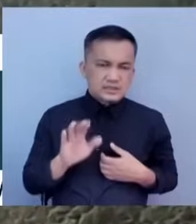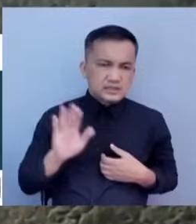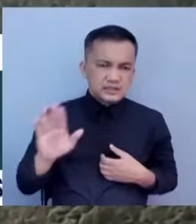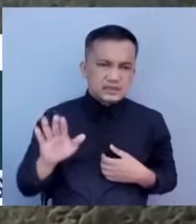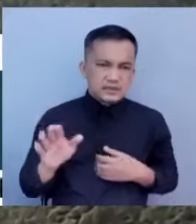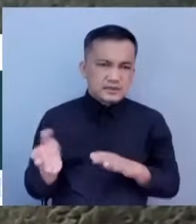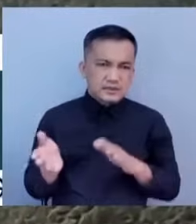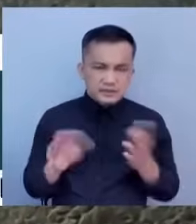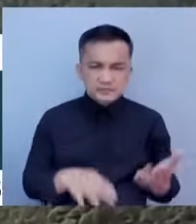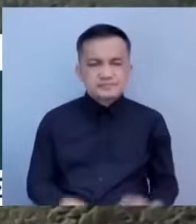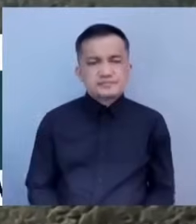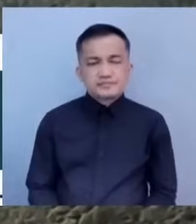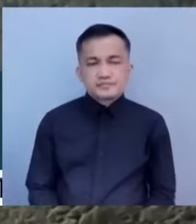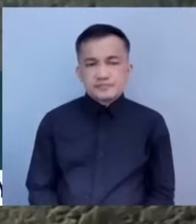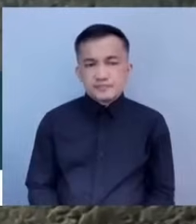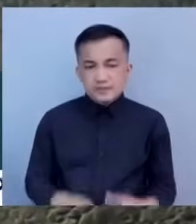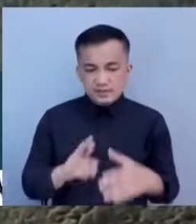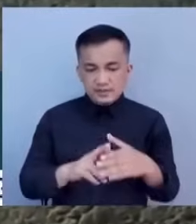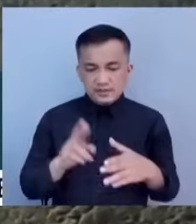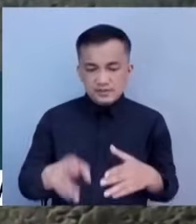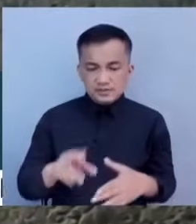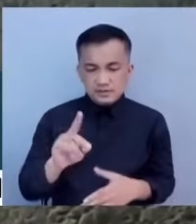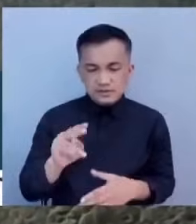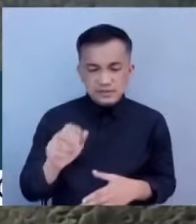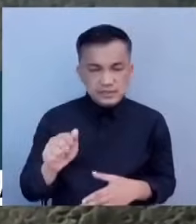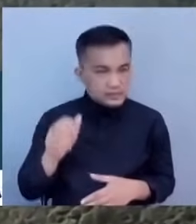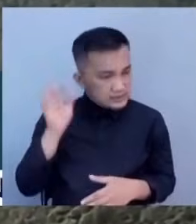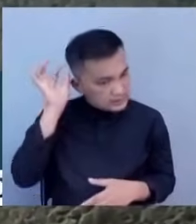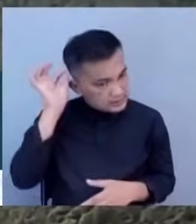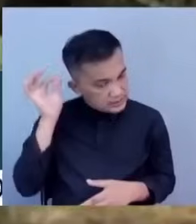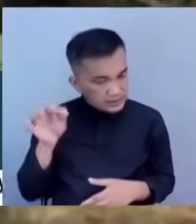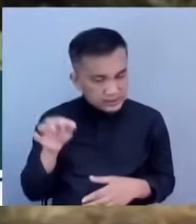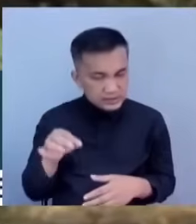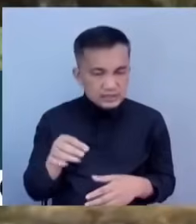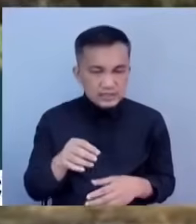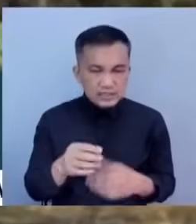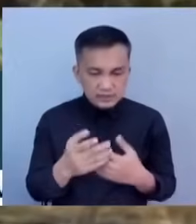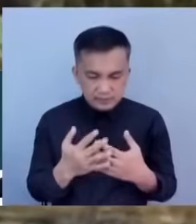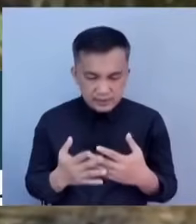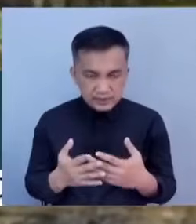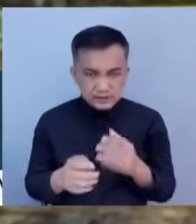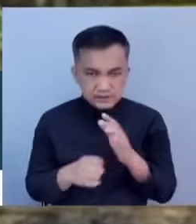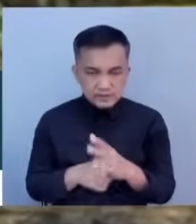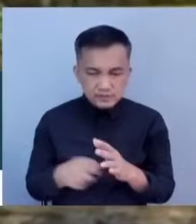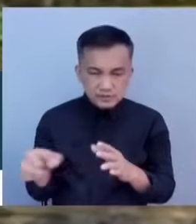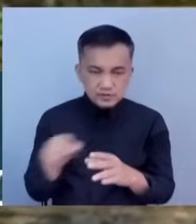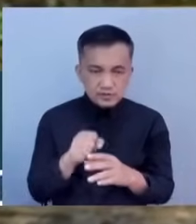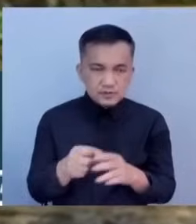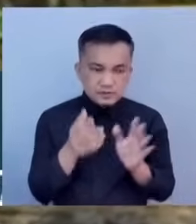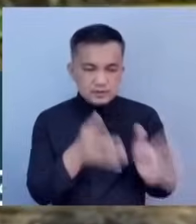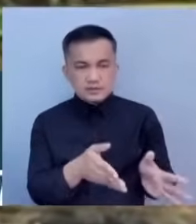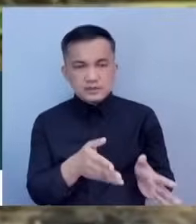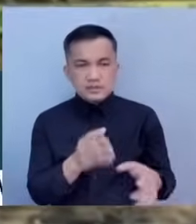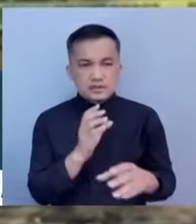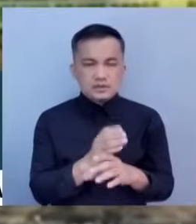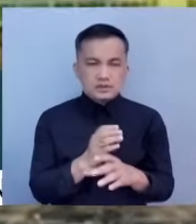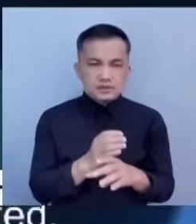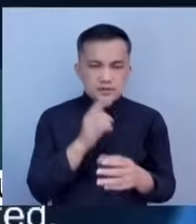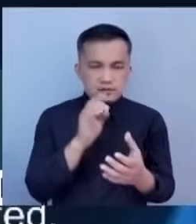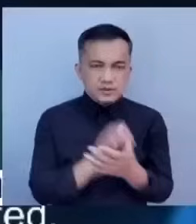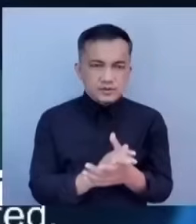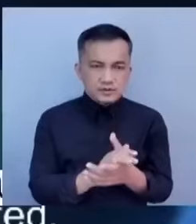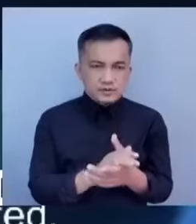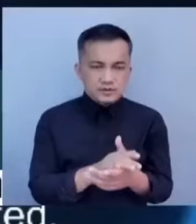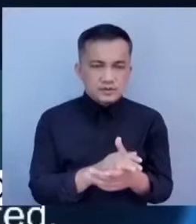na. The result of the DNA profiling on the hair strands and suspected blood samples retrieved from the abandoned vehicle believed to be involved